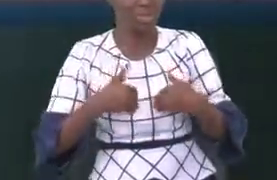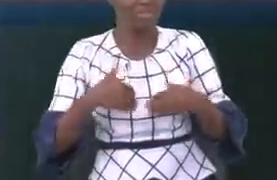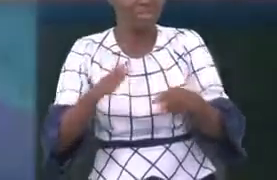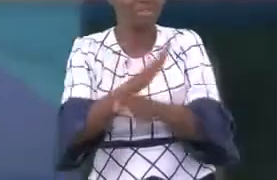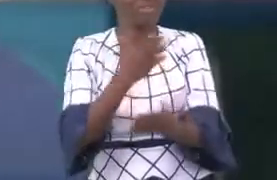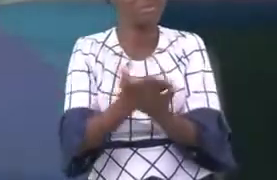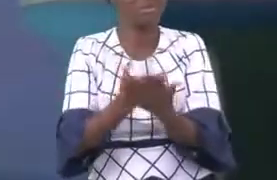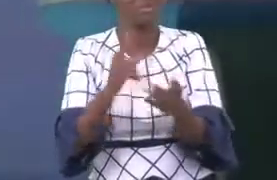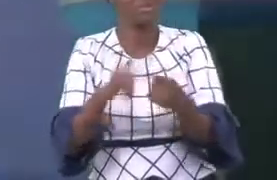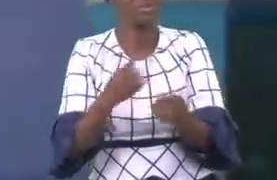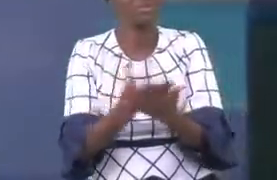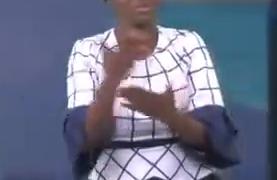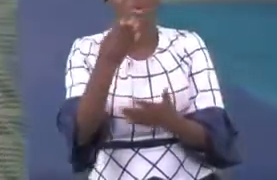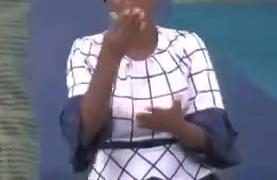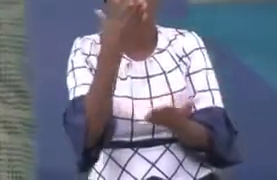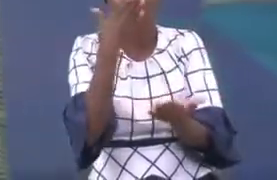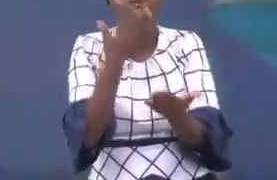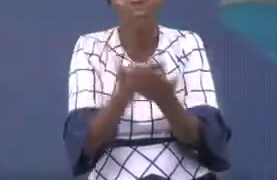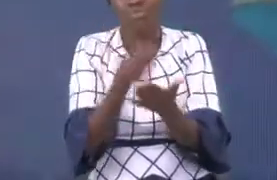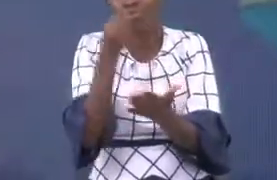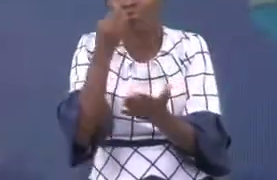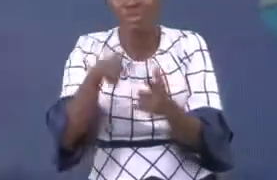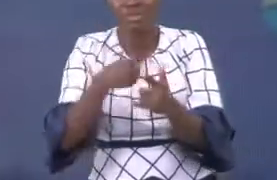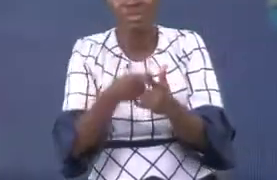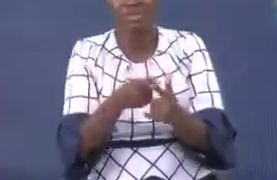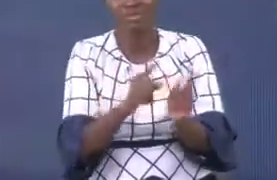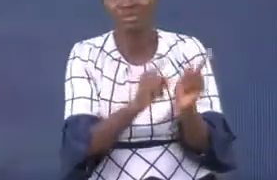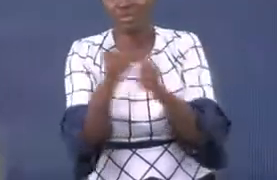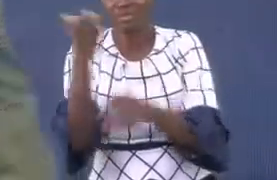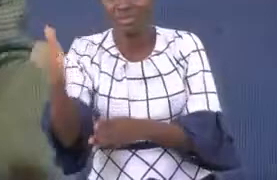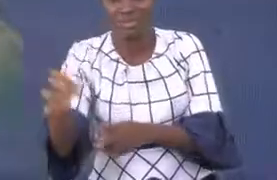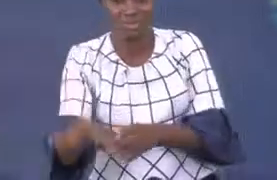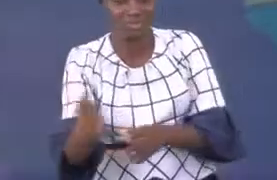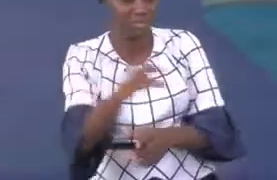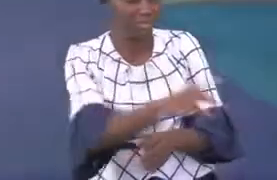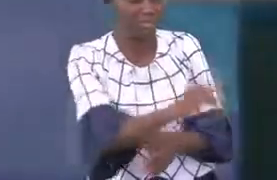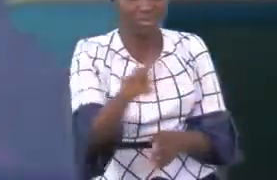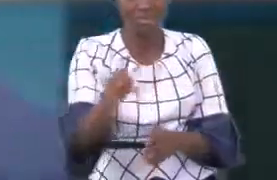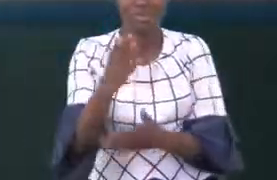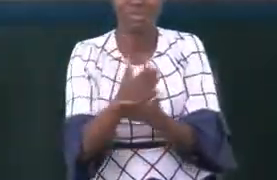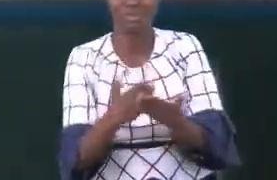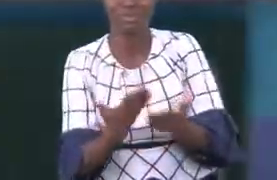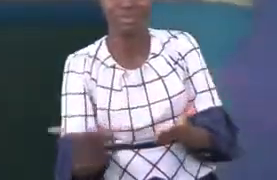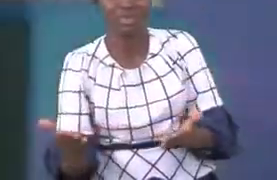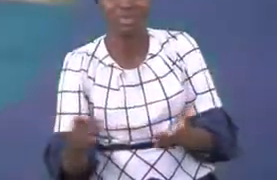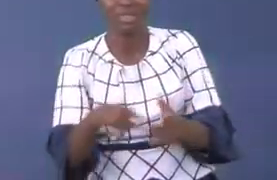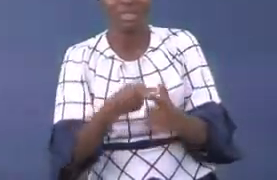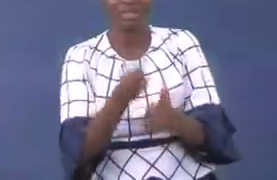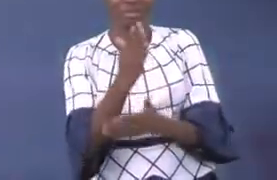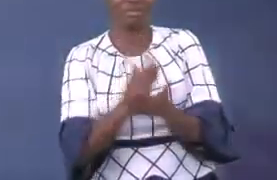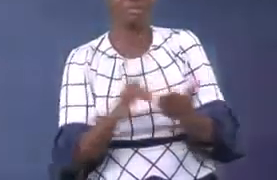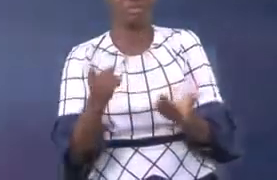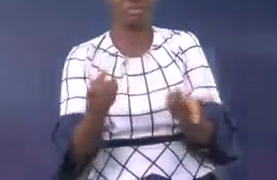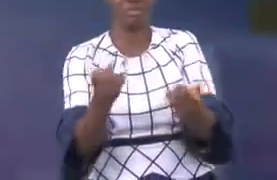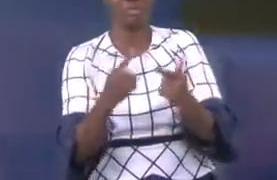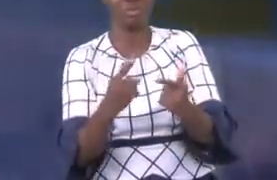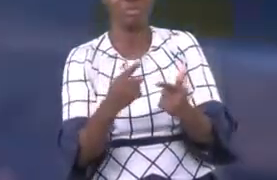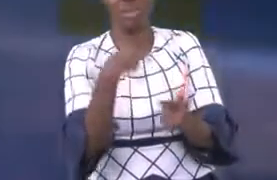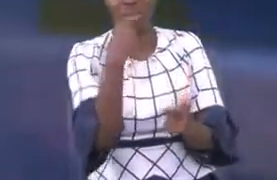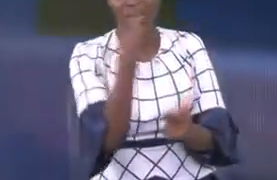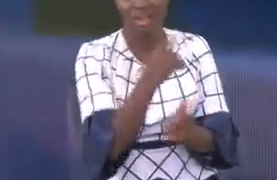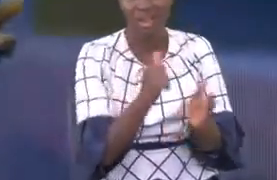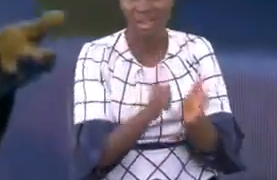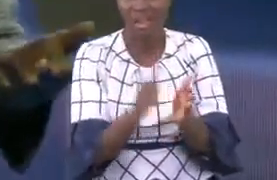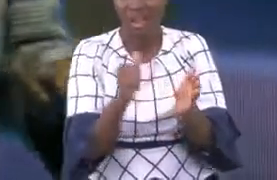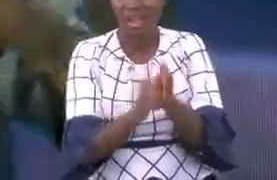somebody says, that will give you disease, that will kill you, that will destroy your life. And he says, forsake your way of